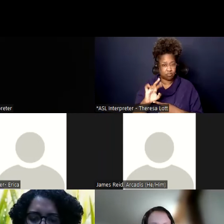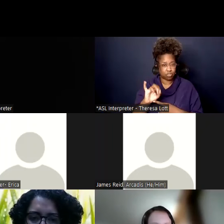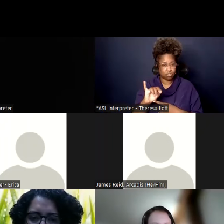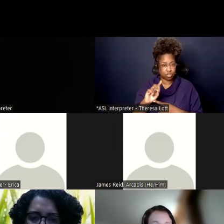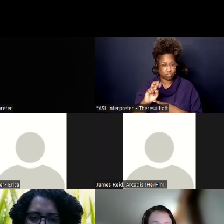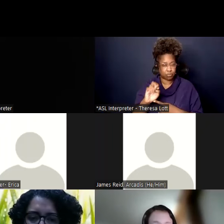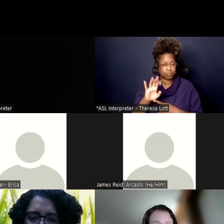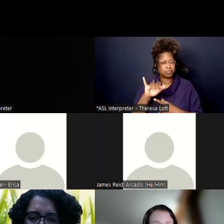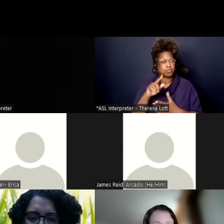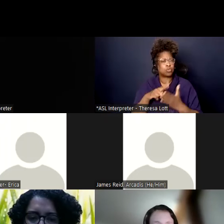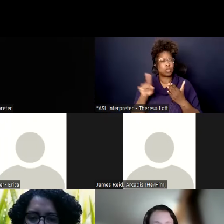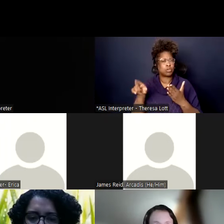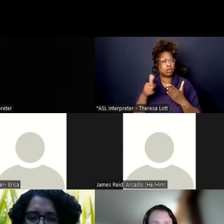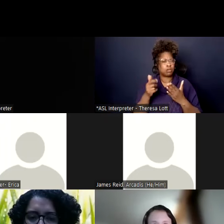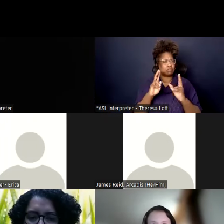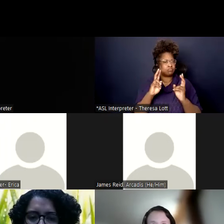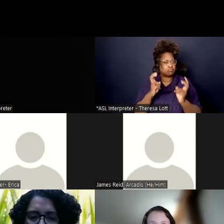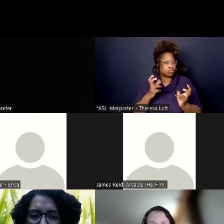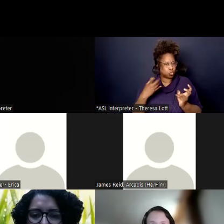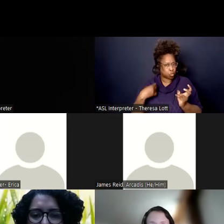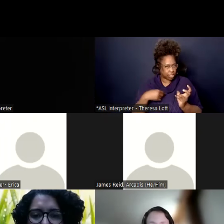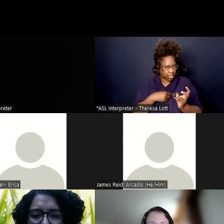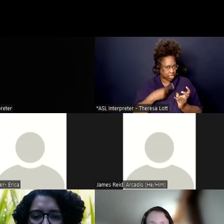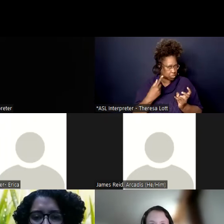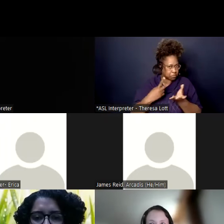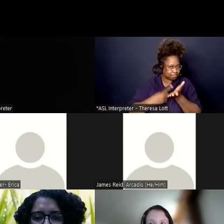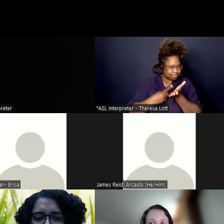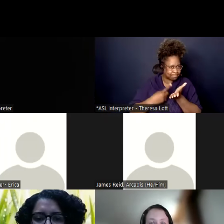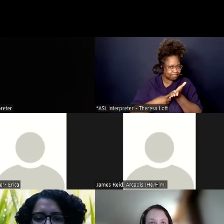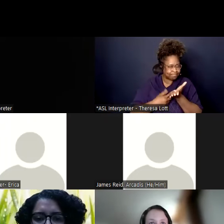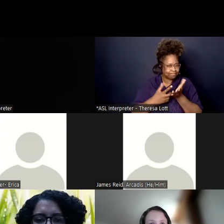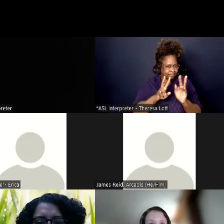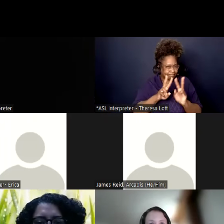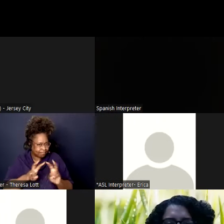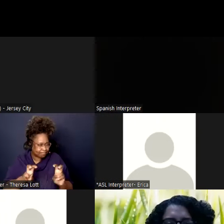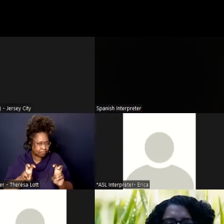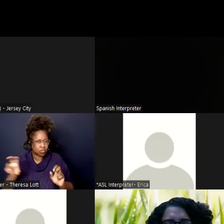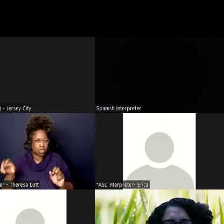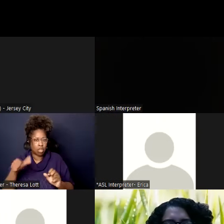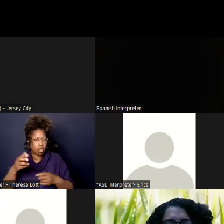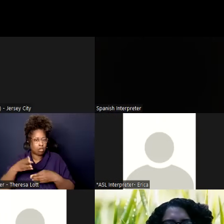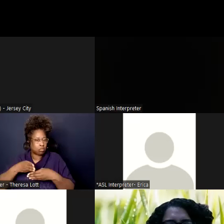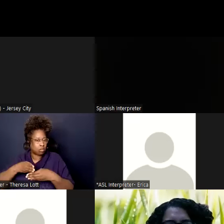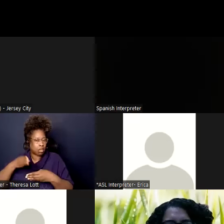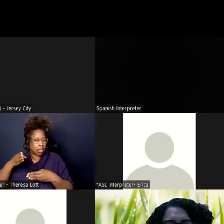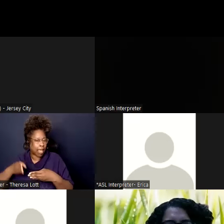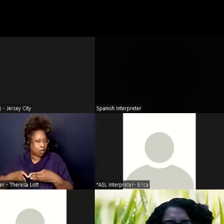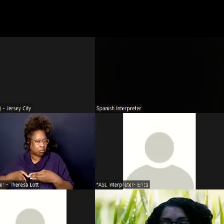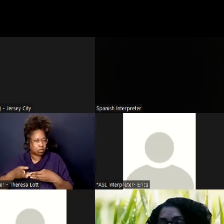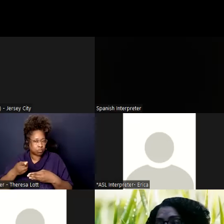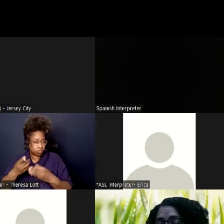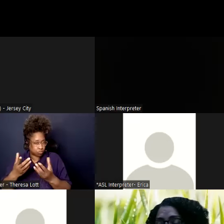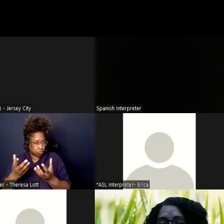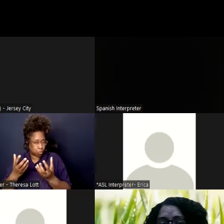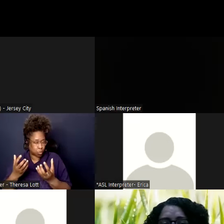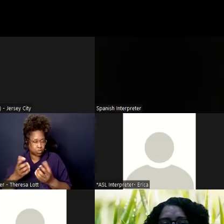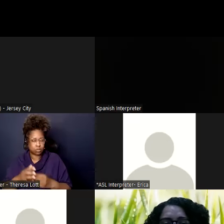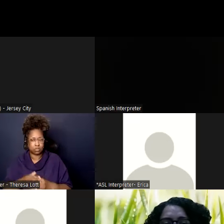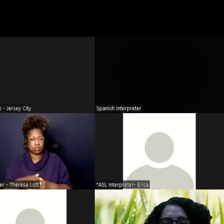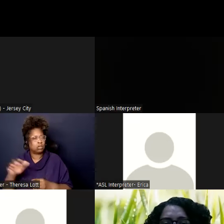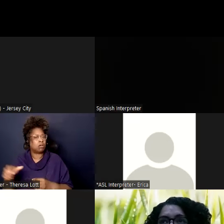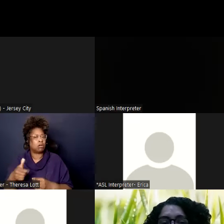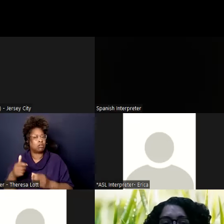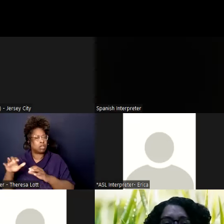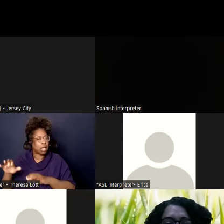you want to see addressed through green infrastructure? What are other outcomes that you want to see? And what do you think are other actions that we